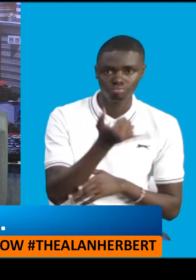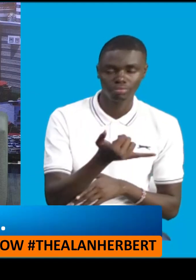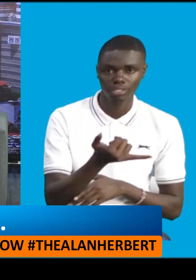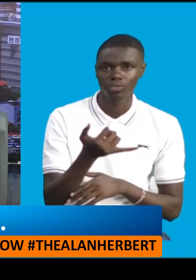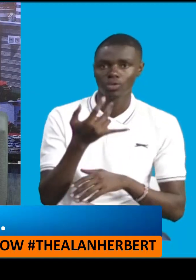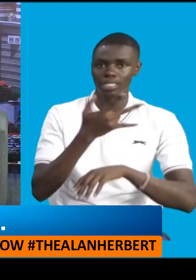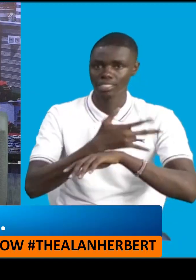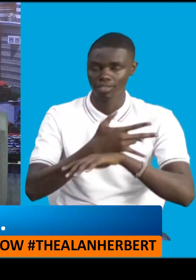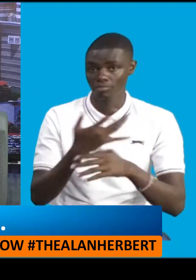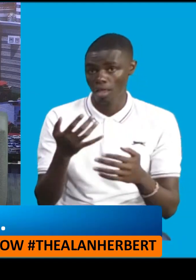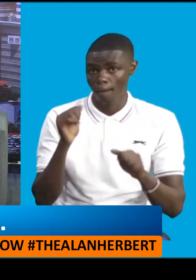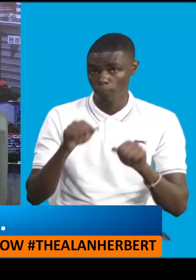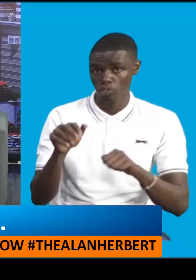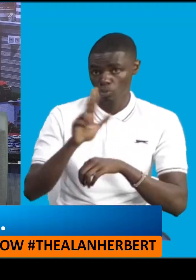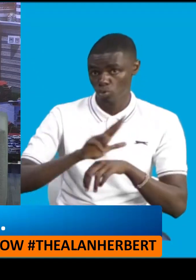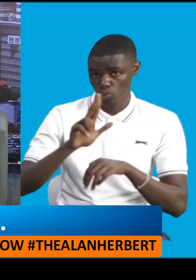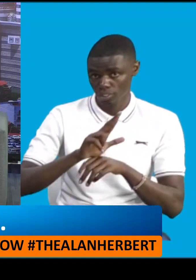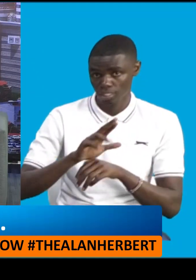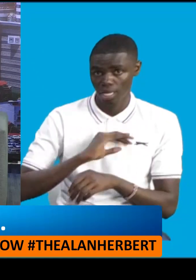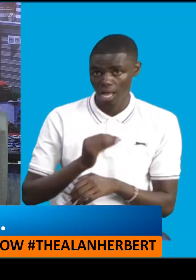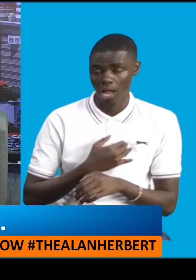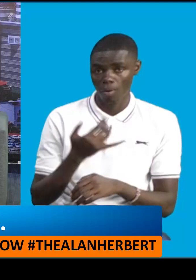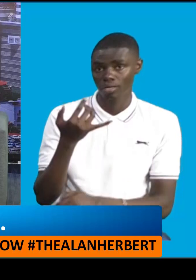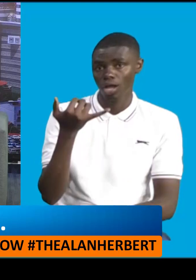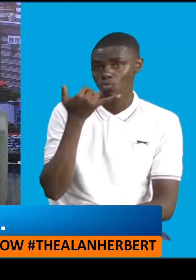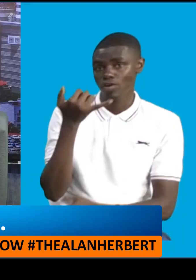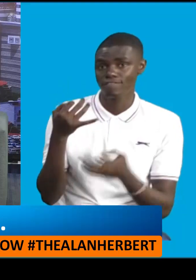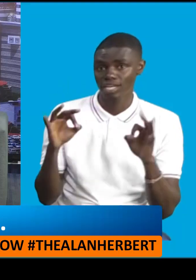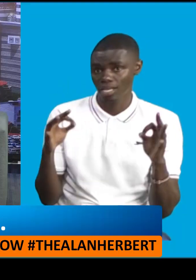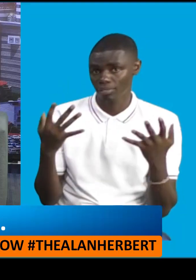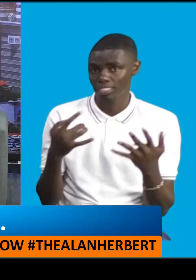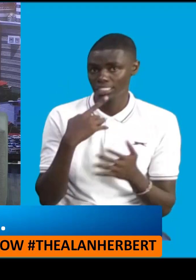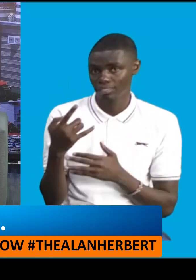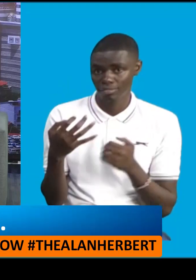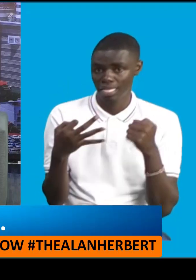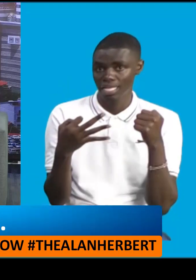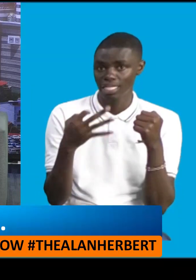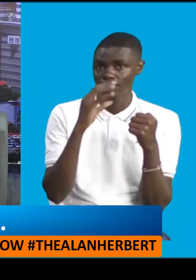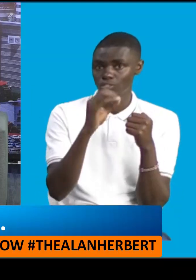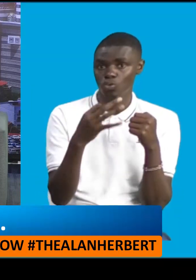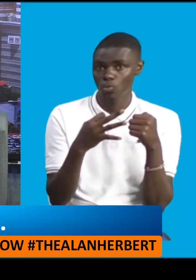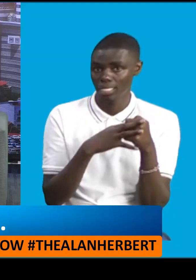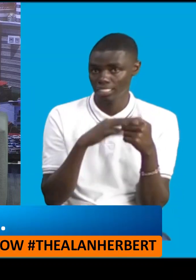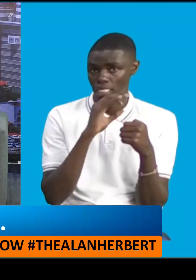NHIF. Yeah, as I said, you can use our toll-free number. Yes. Which I said is